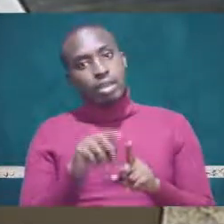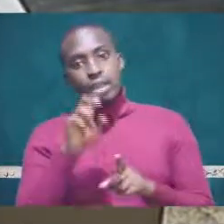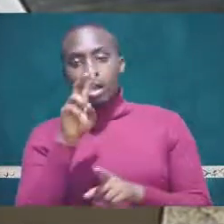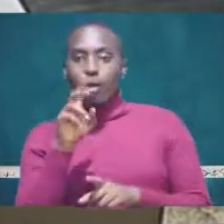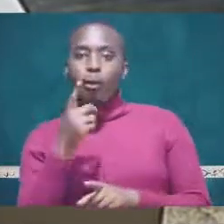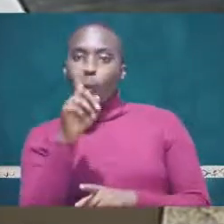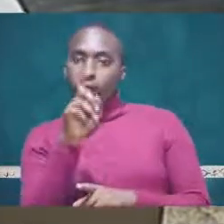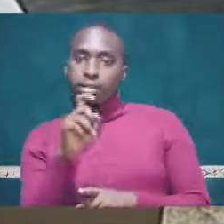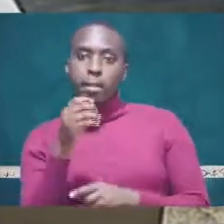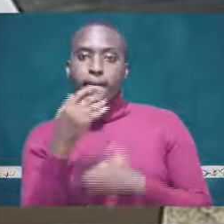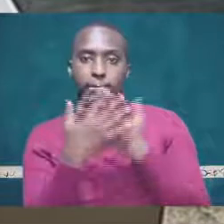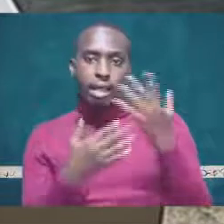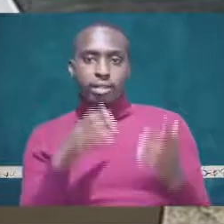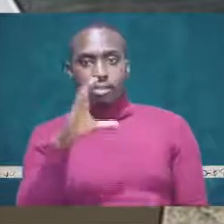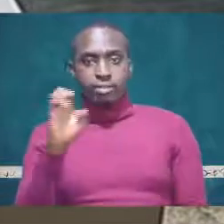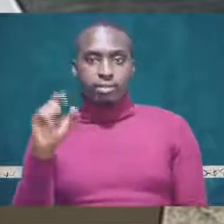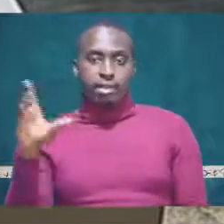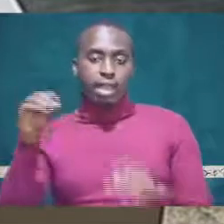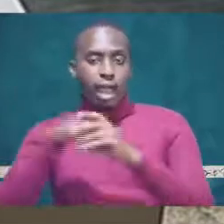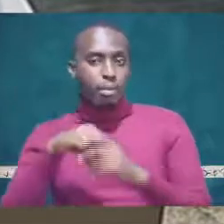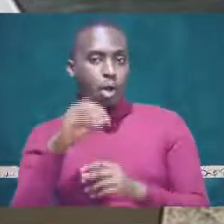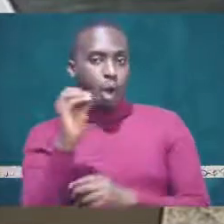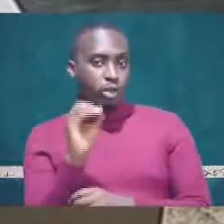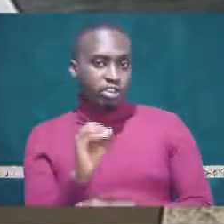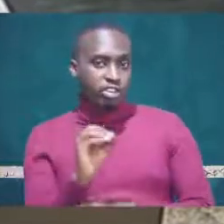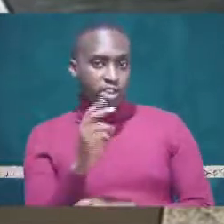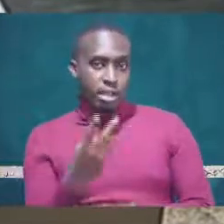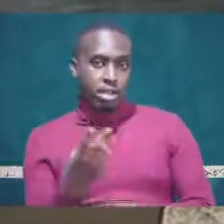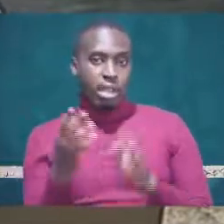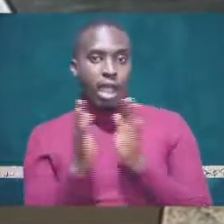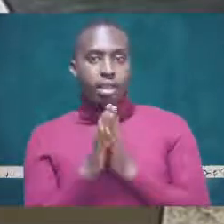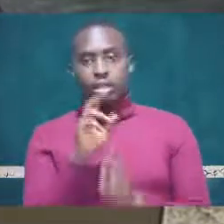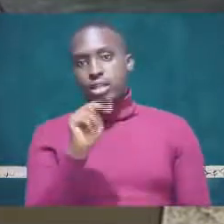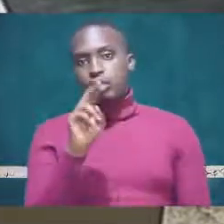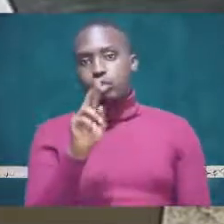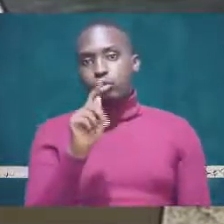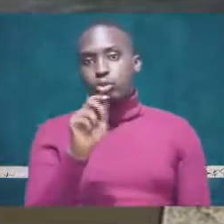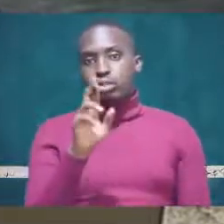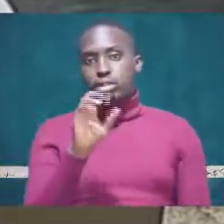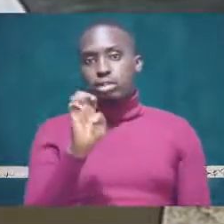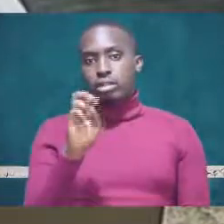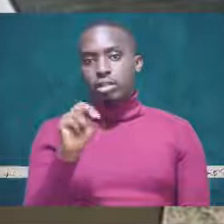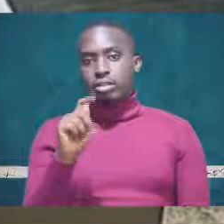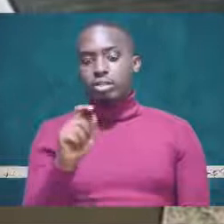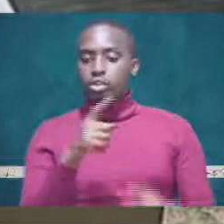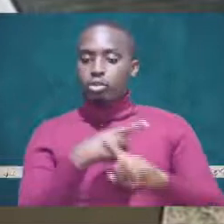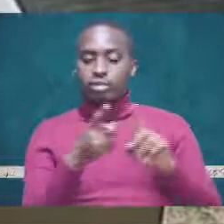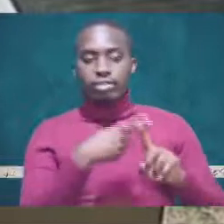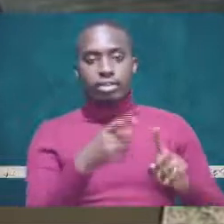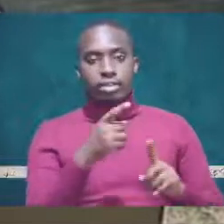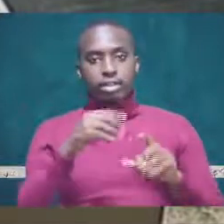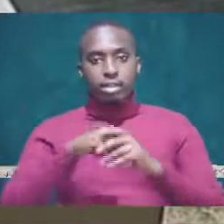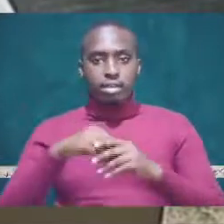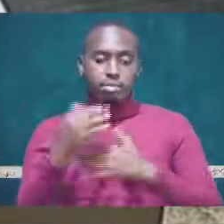of oxygen and even oxygen, nutrients to different body cells, because